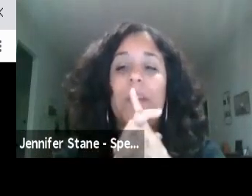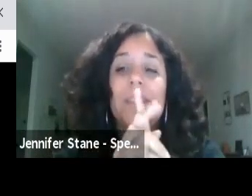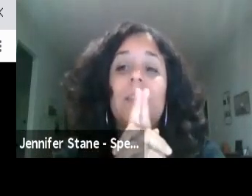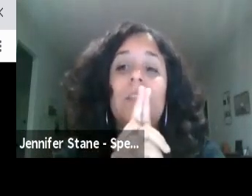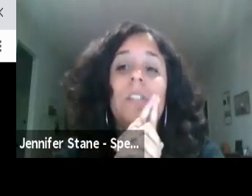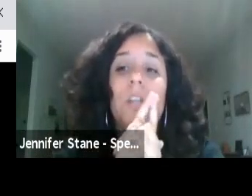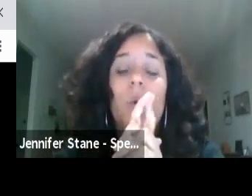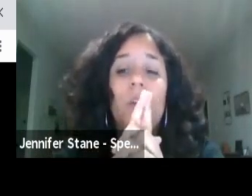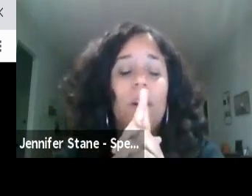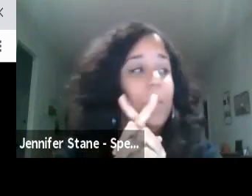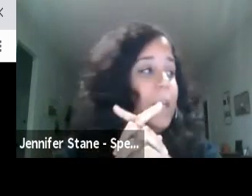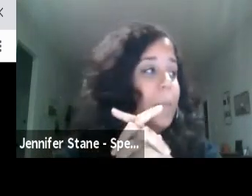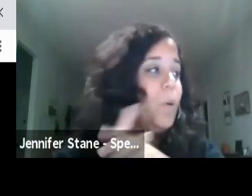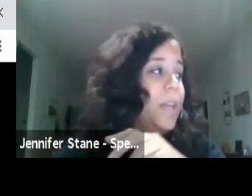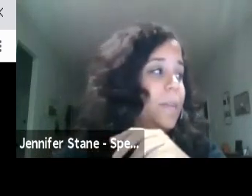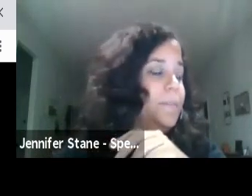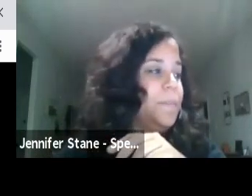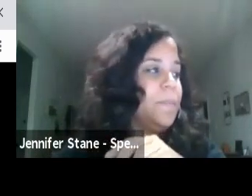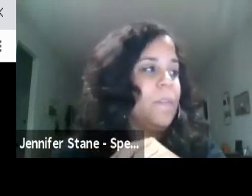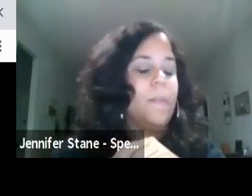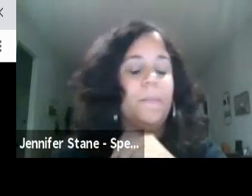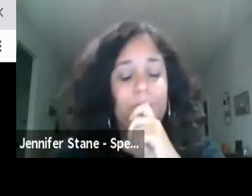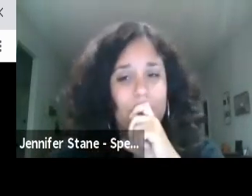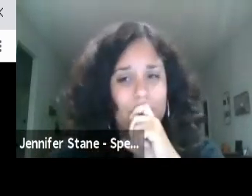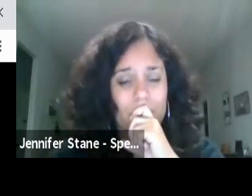the reason this is so incredibly important